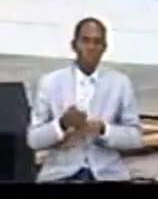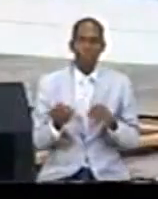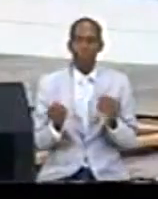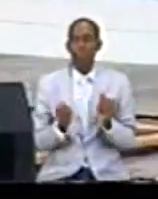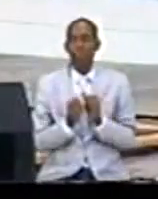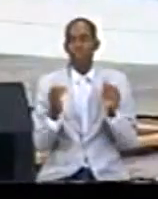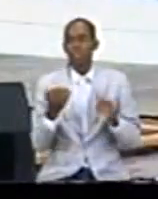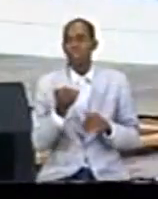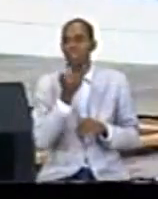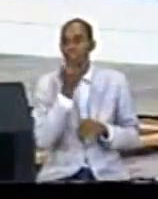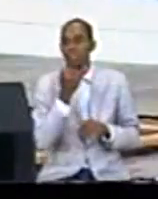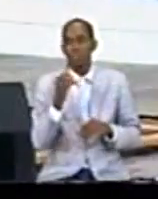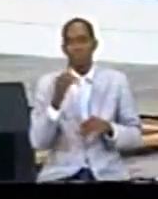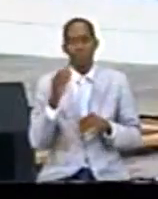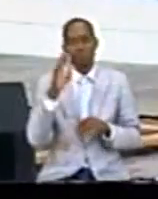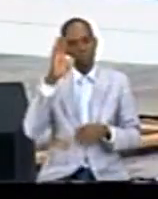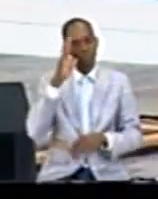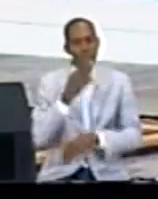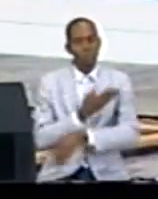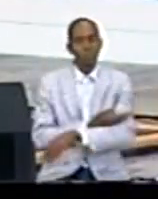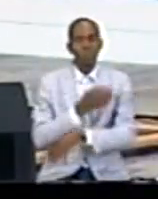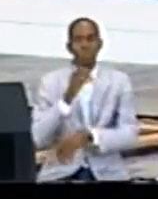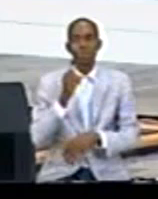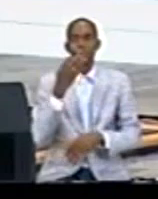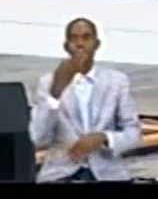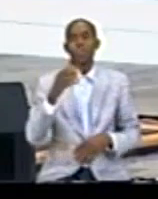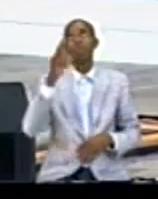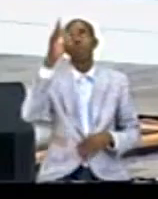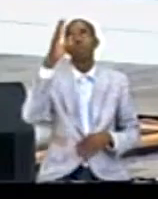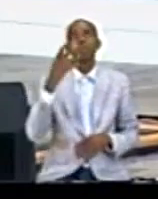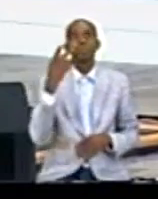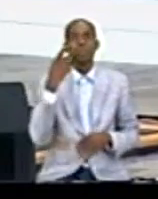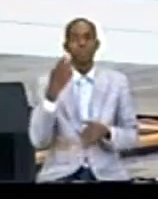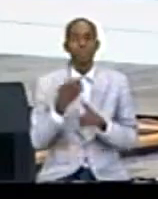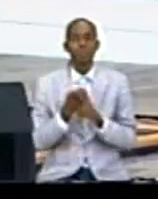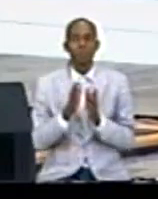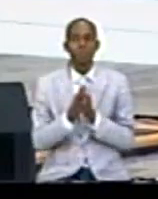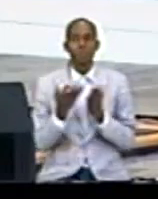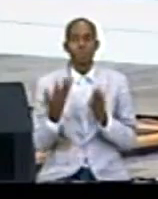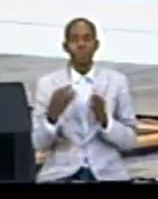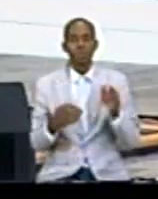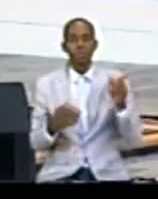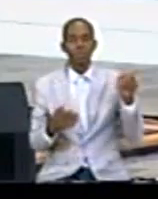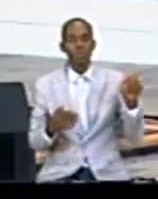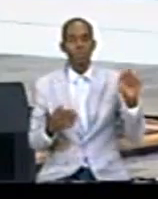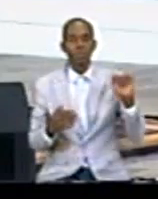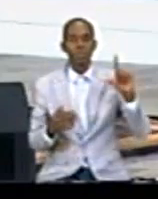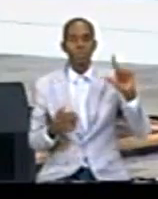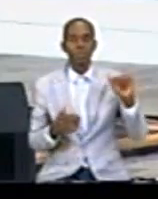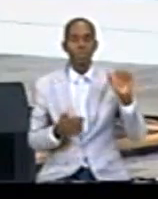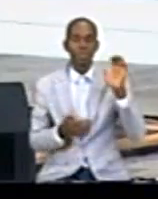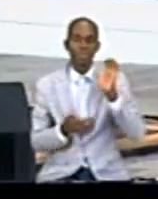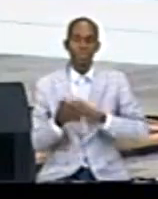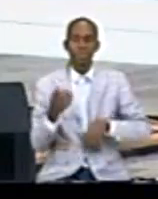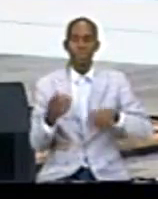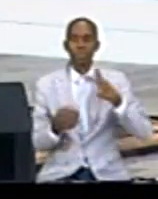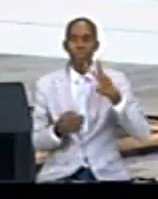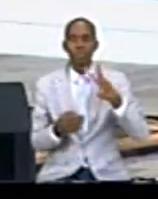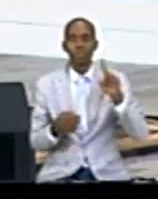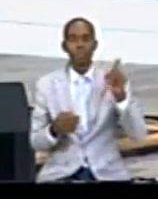unrebukable sons of God. We're looking at Galatians chapter 2. Galatians chapter